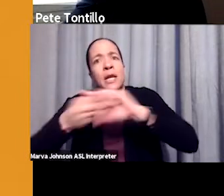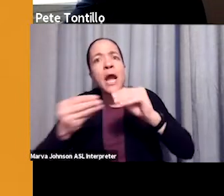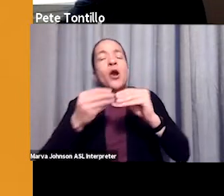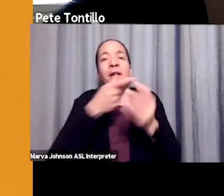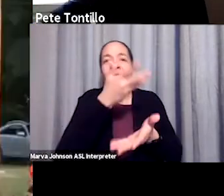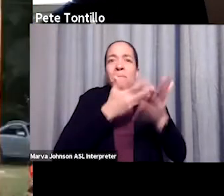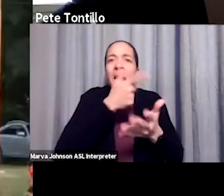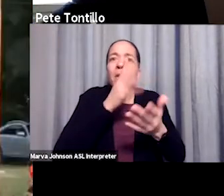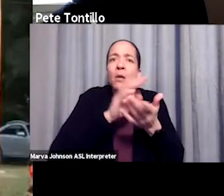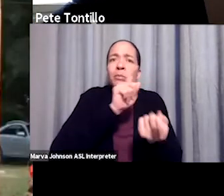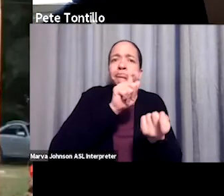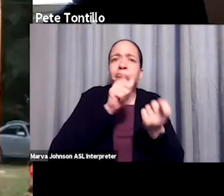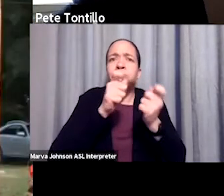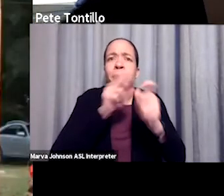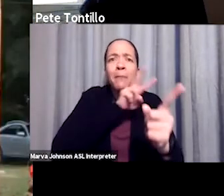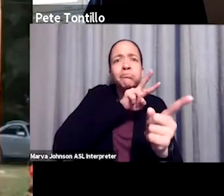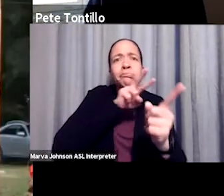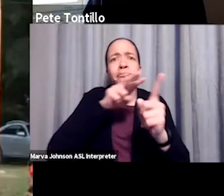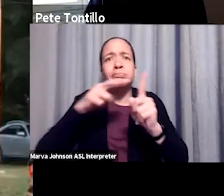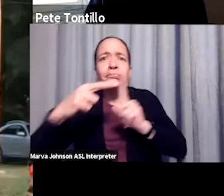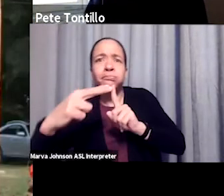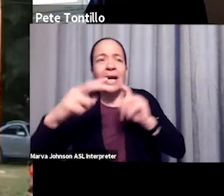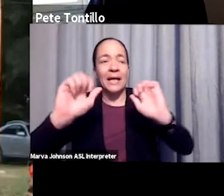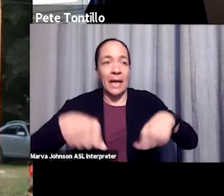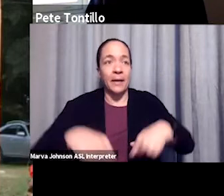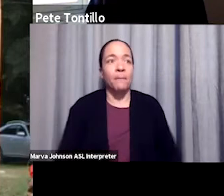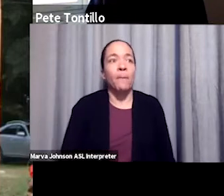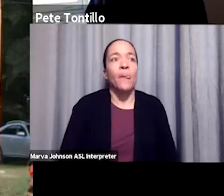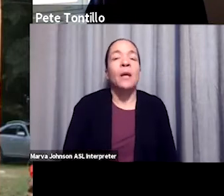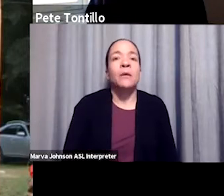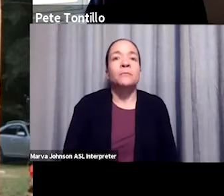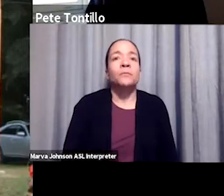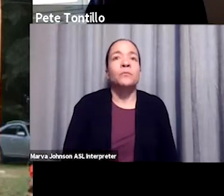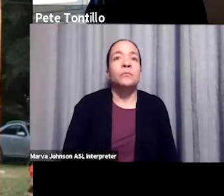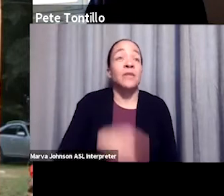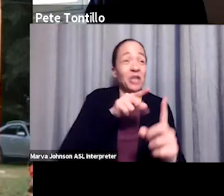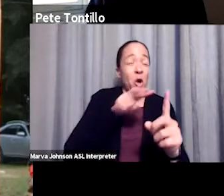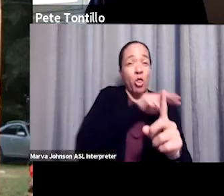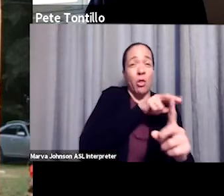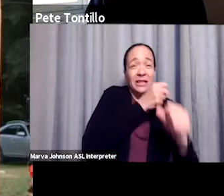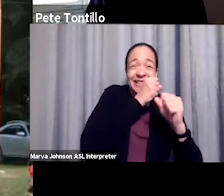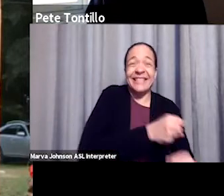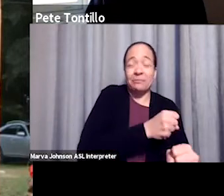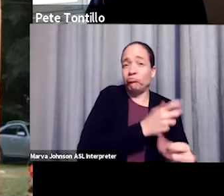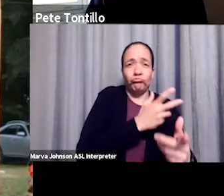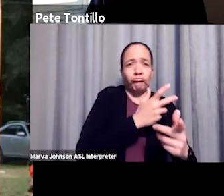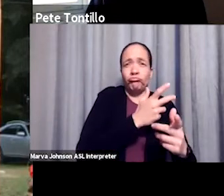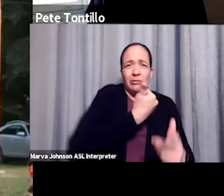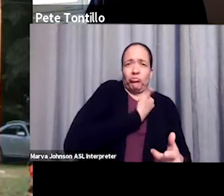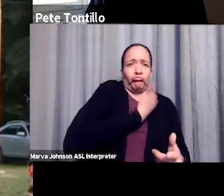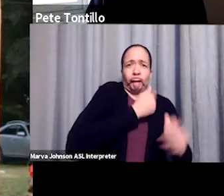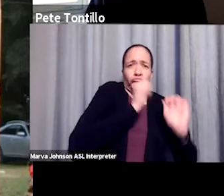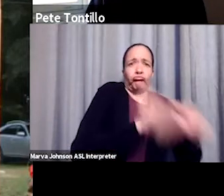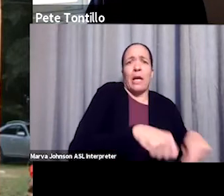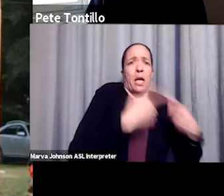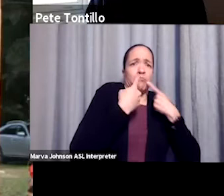look at the world. So as a counterexample, here's an alternative to that idea of the self-made American. So this image obviously tells a very